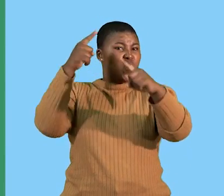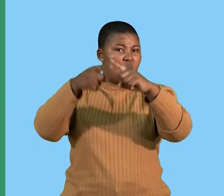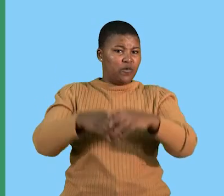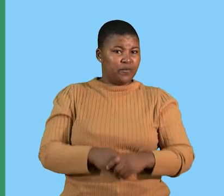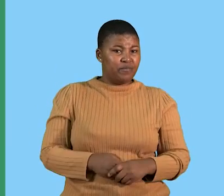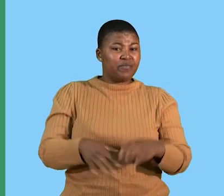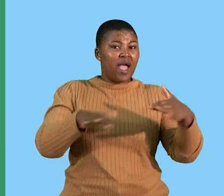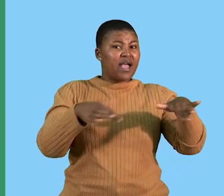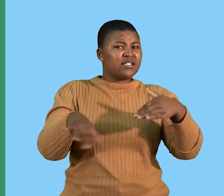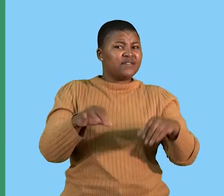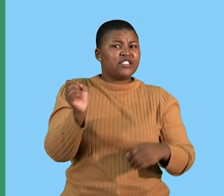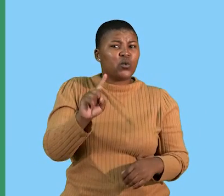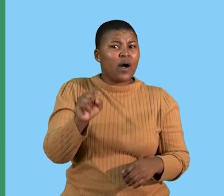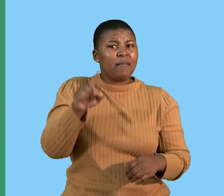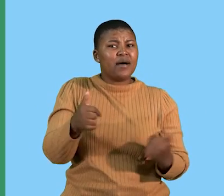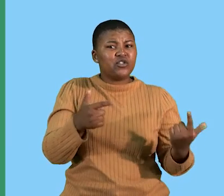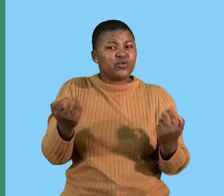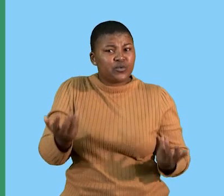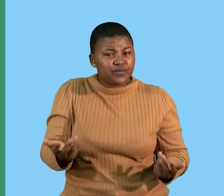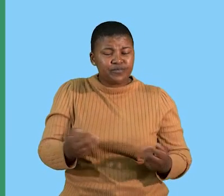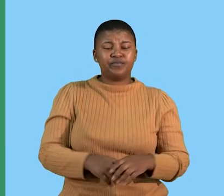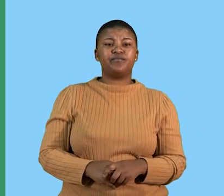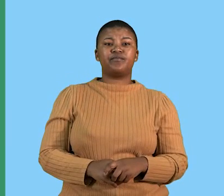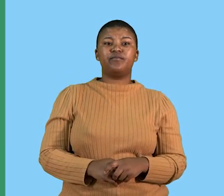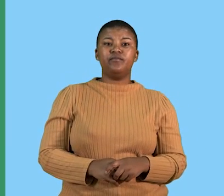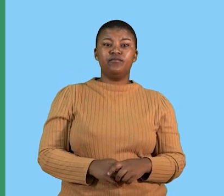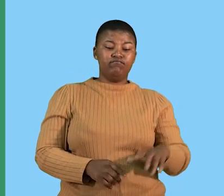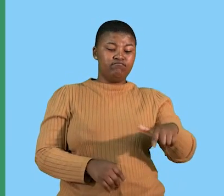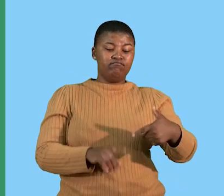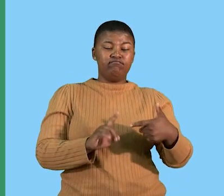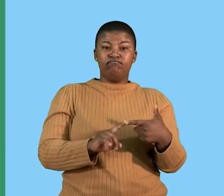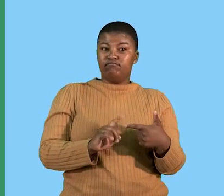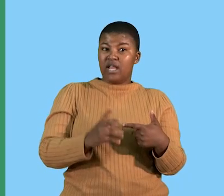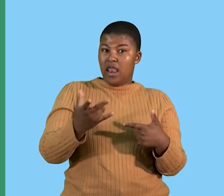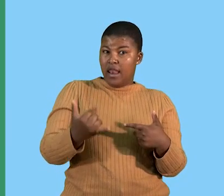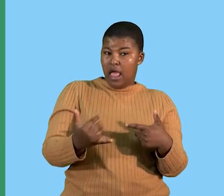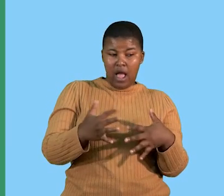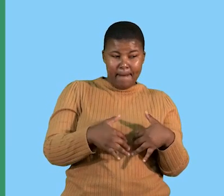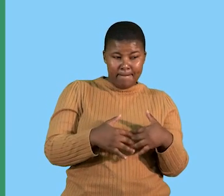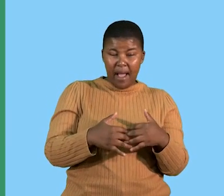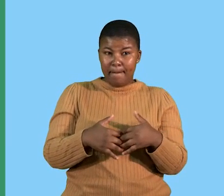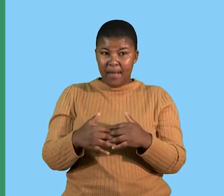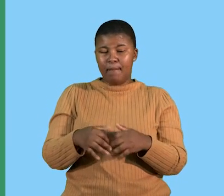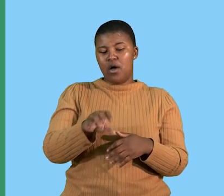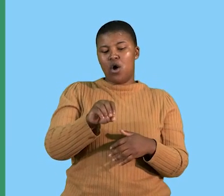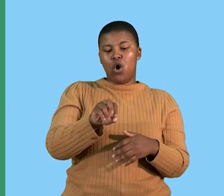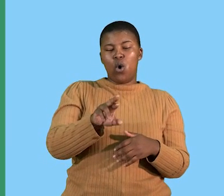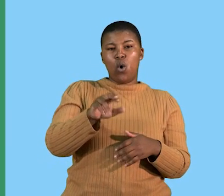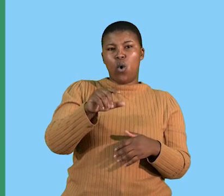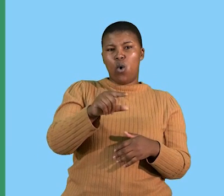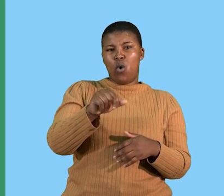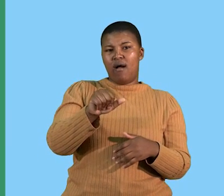the activities that needs to be done? Then they organize. So now organizing